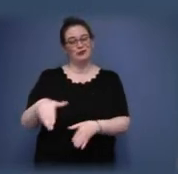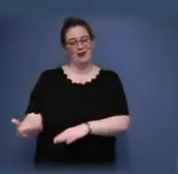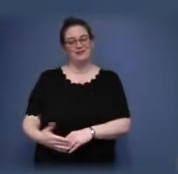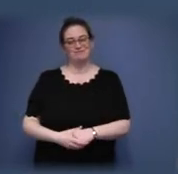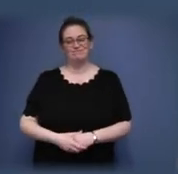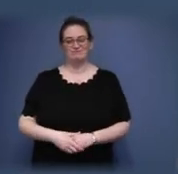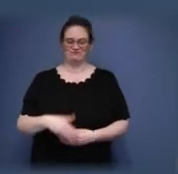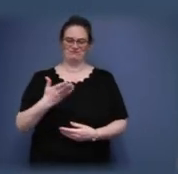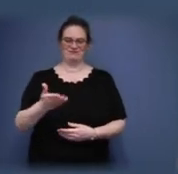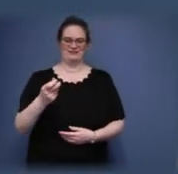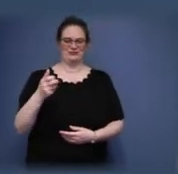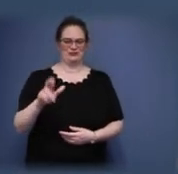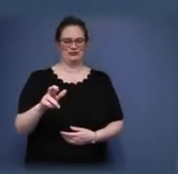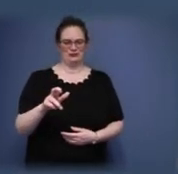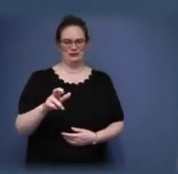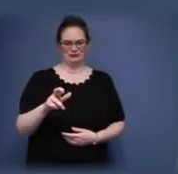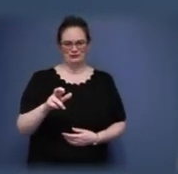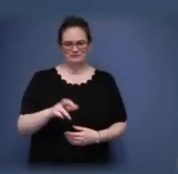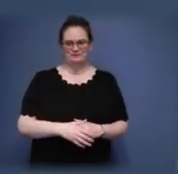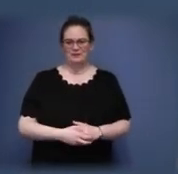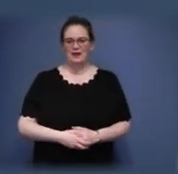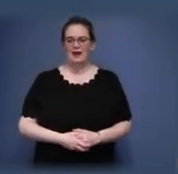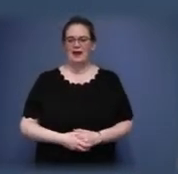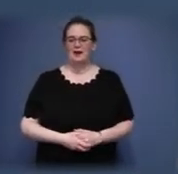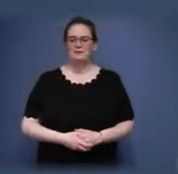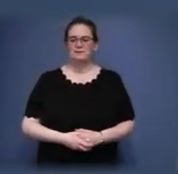that's our Ginger at Artemis.